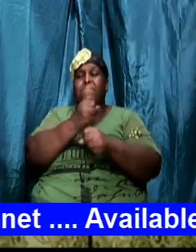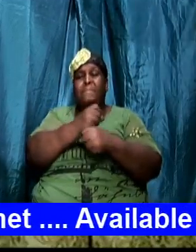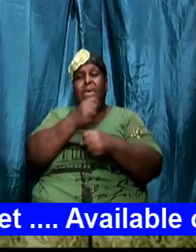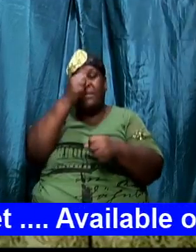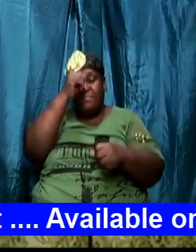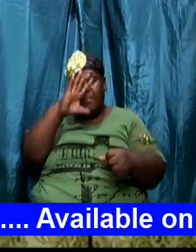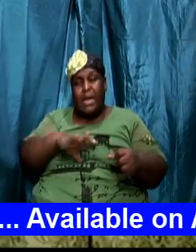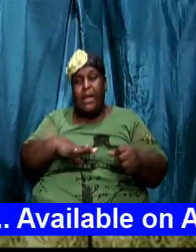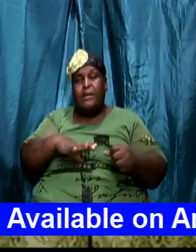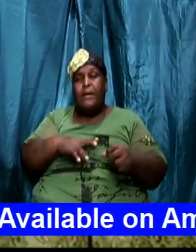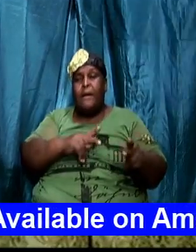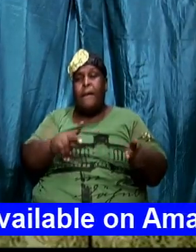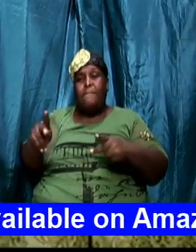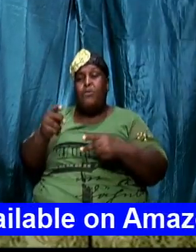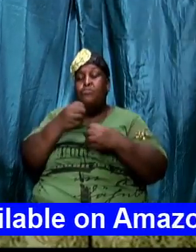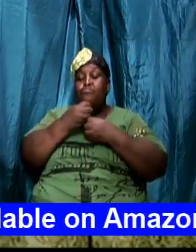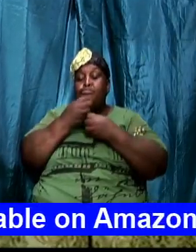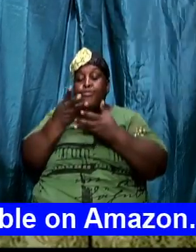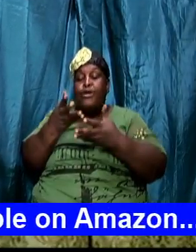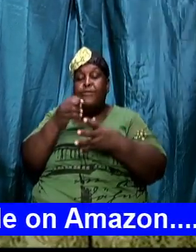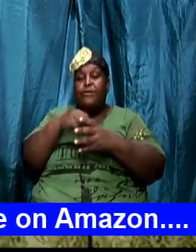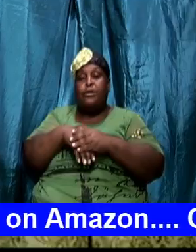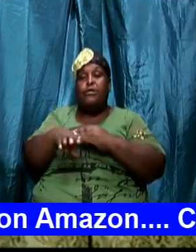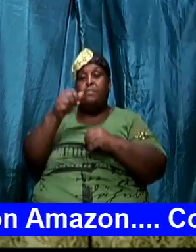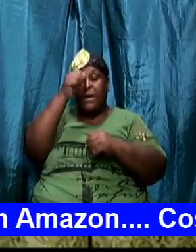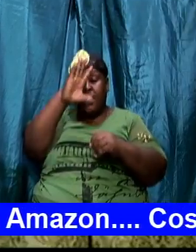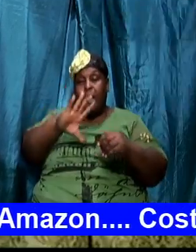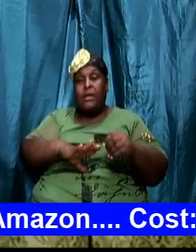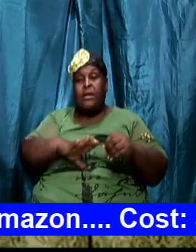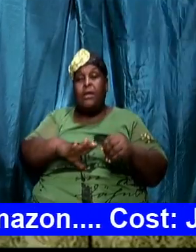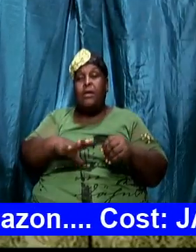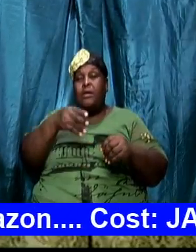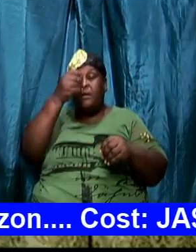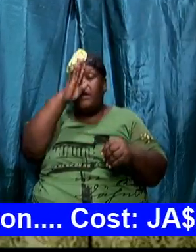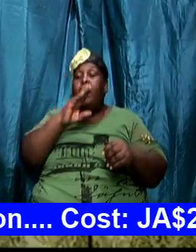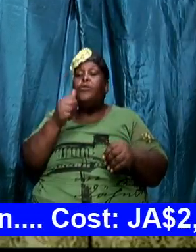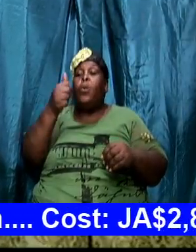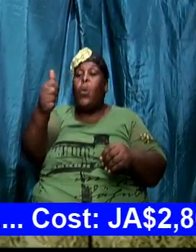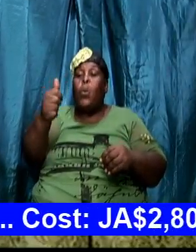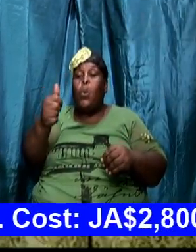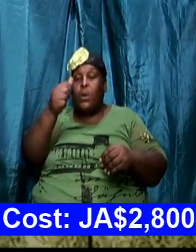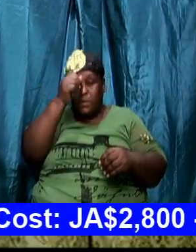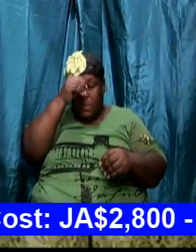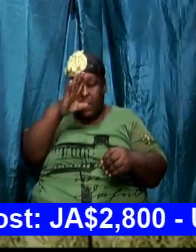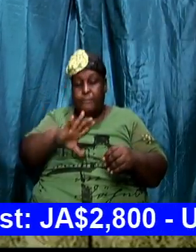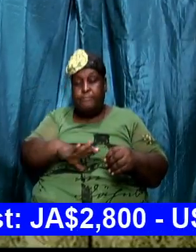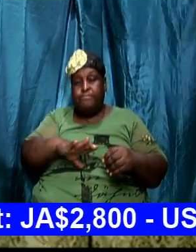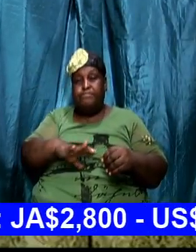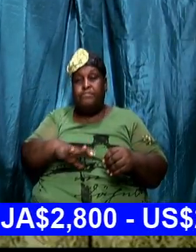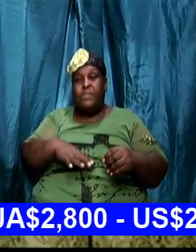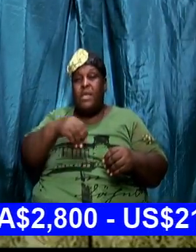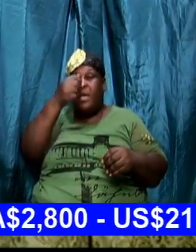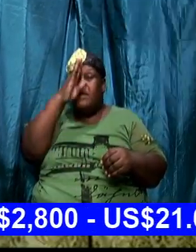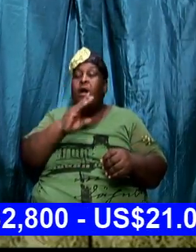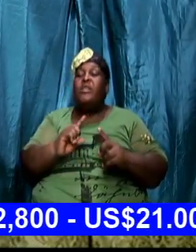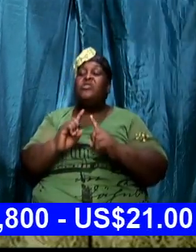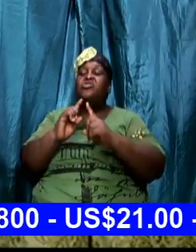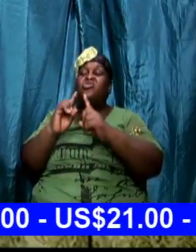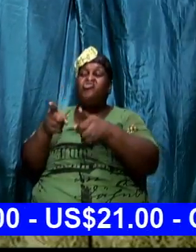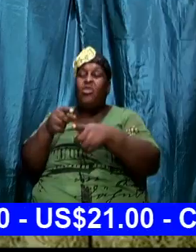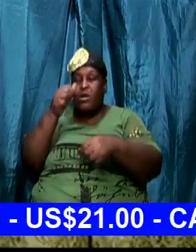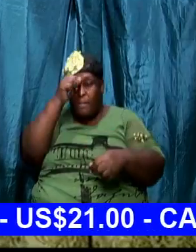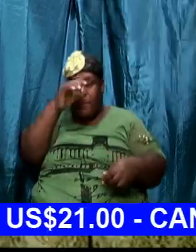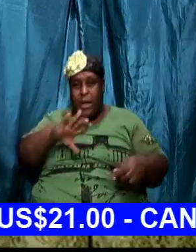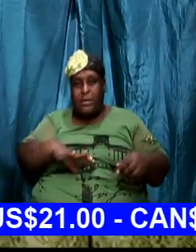him. God owned him. And so God therefore instructed him how to proceed,